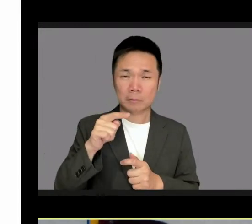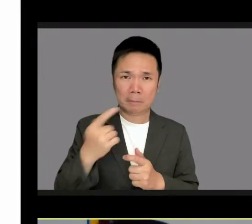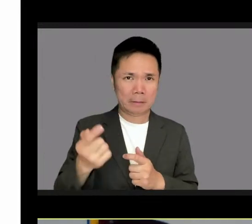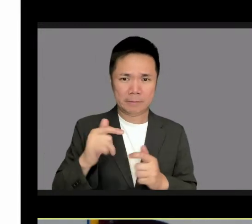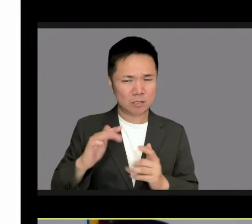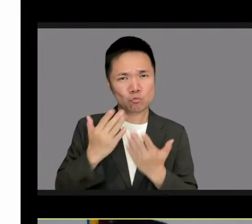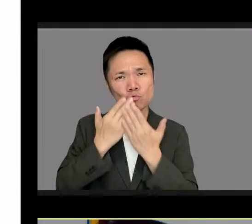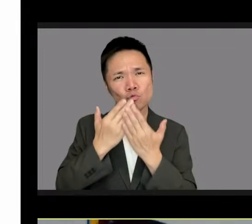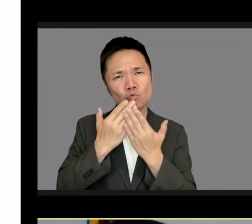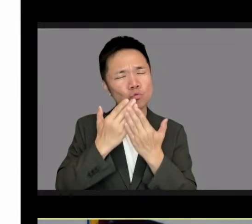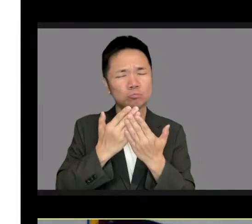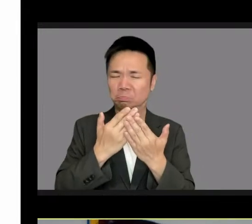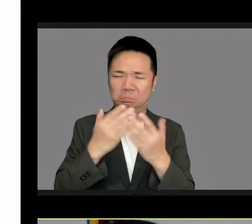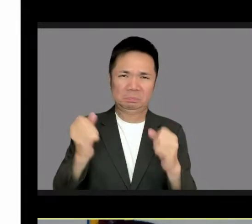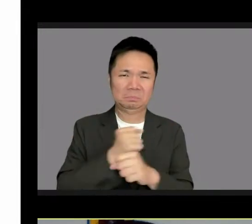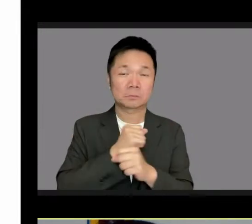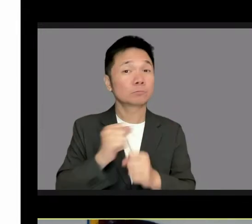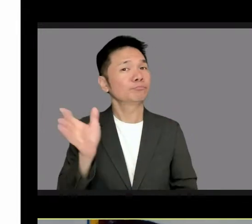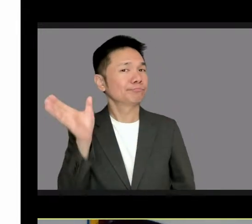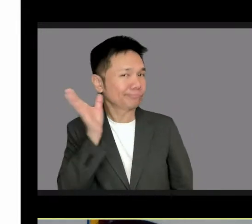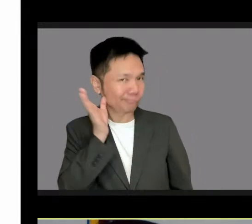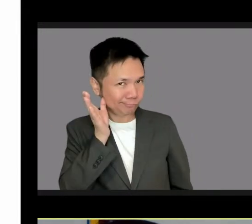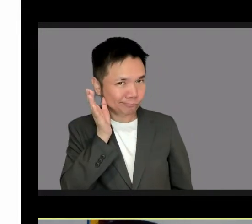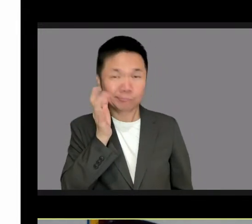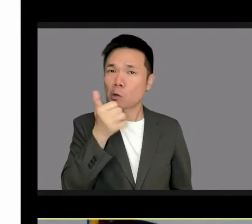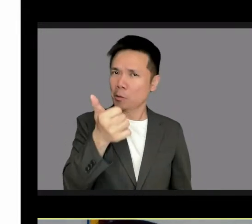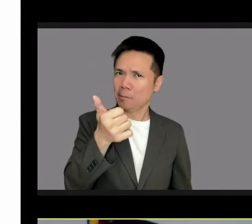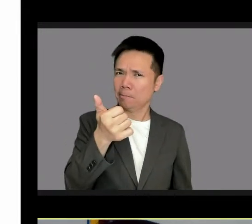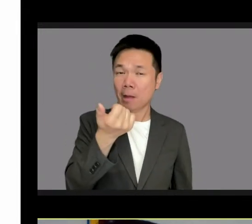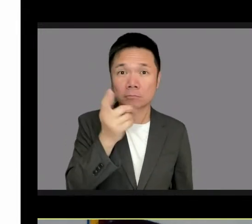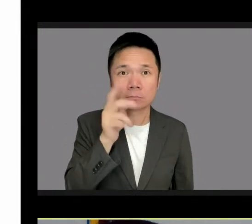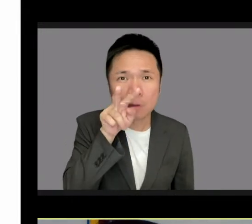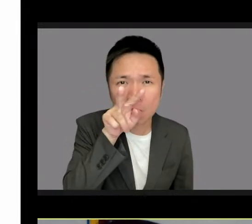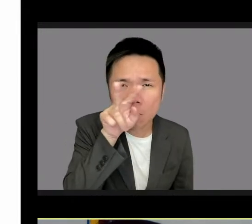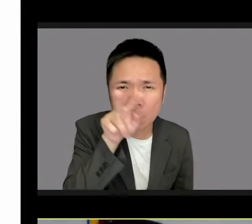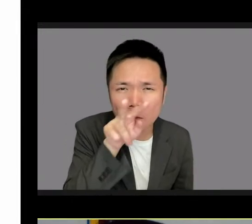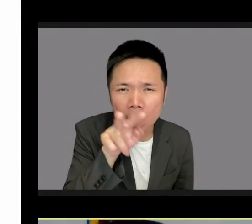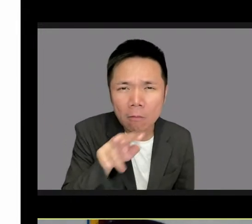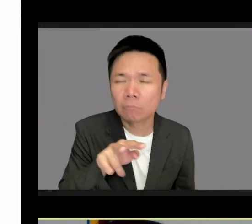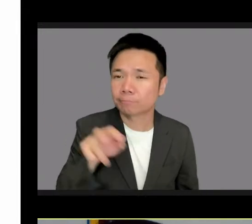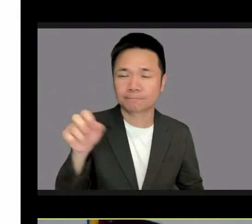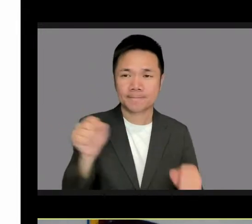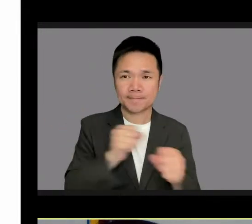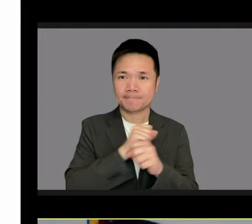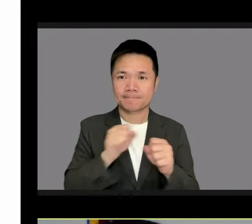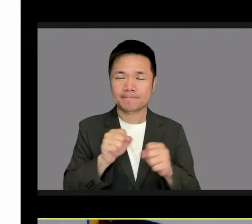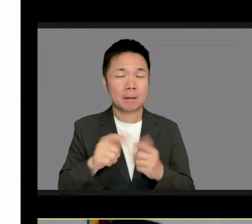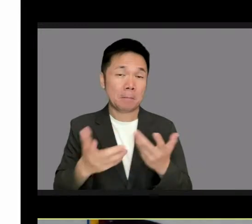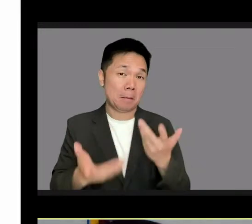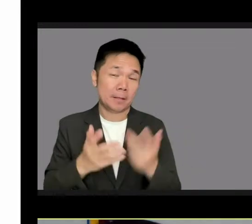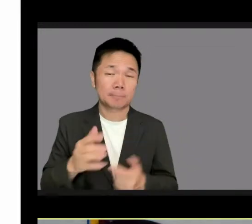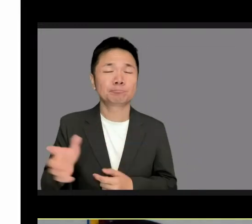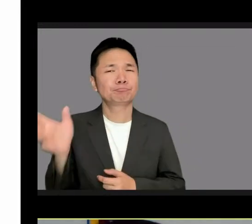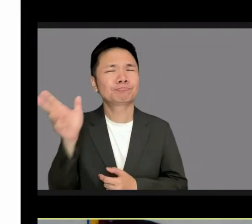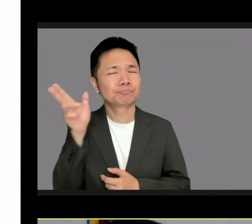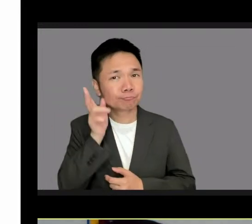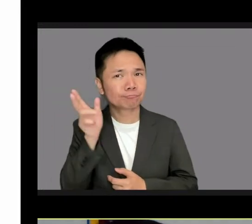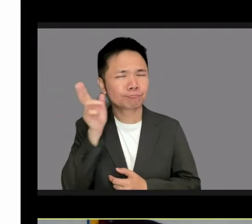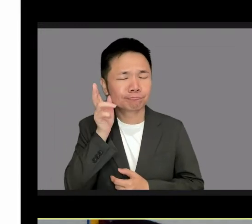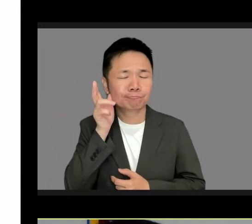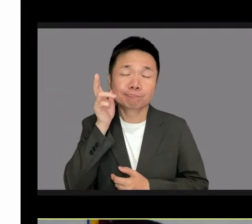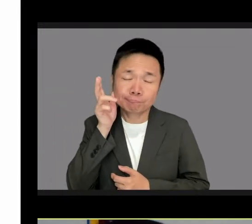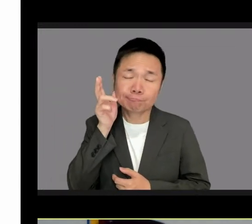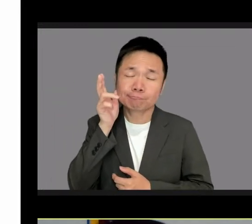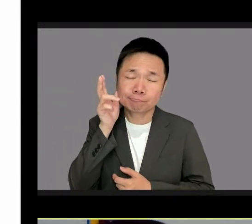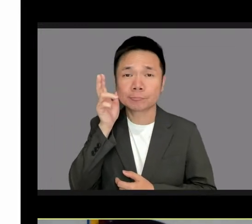should be able to understand when somebody is speaking. A person may not be very fluent in a particular language, but if